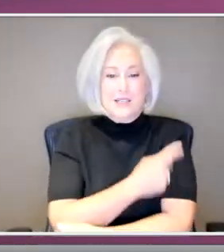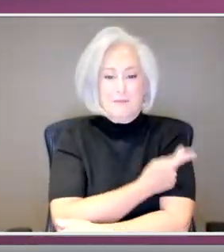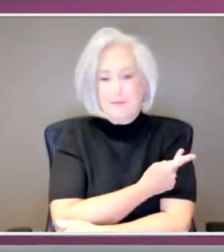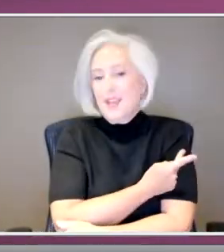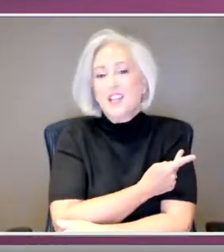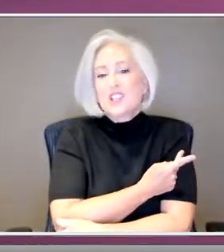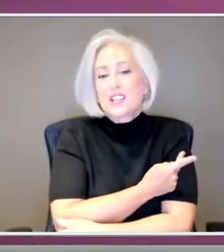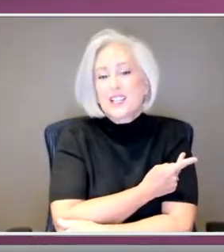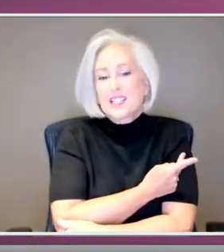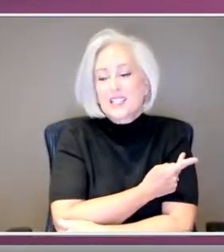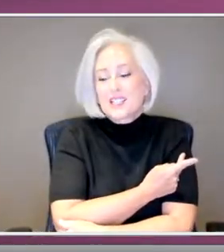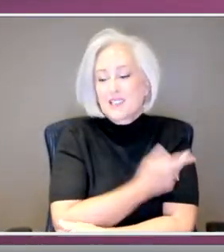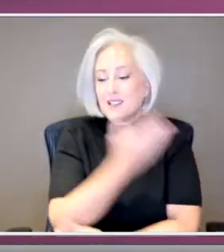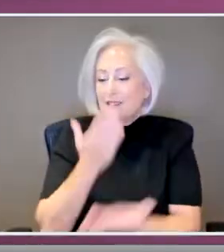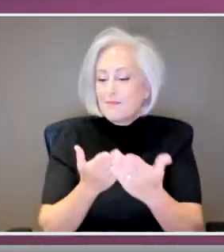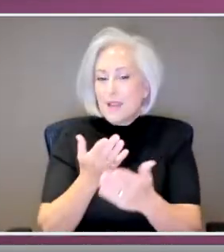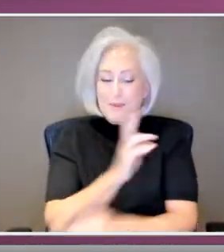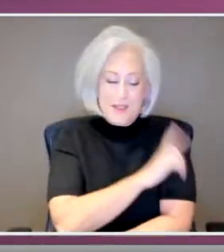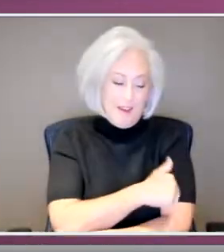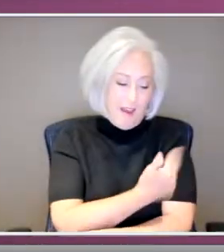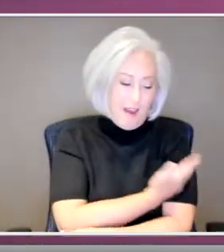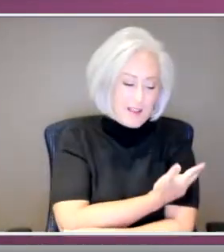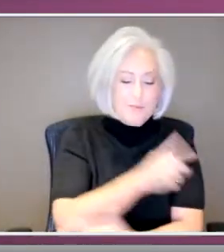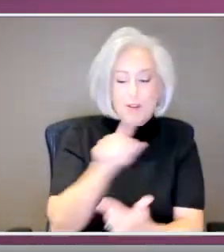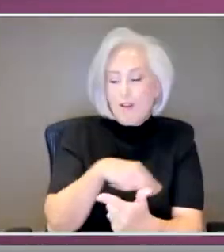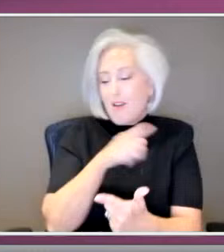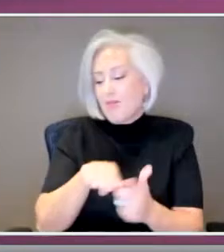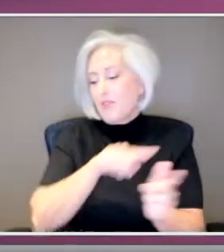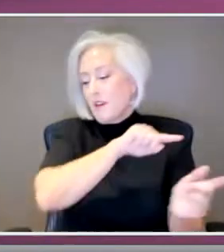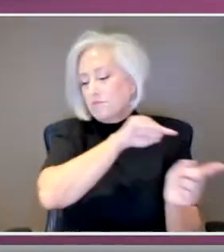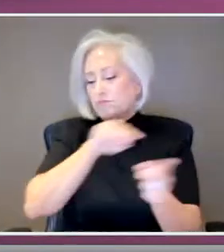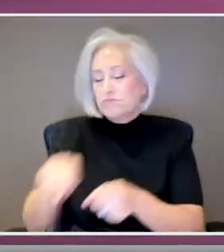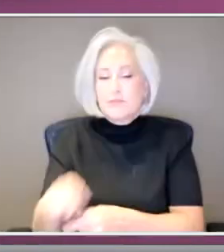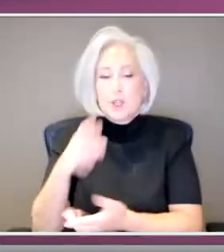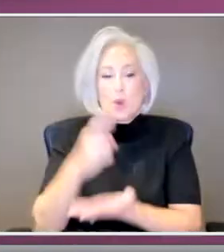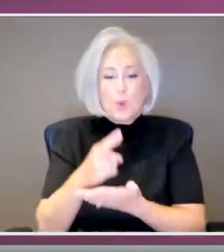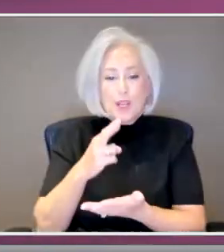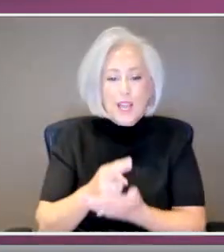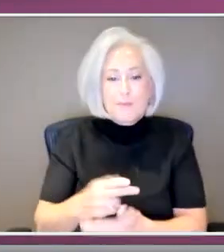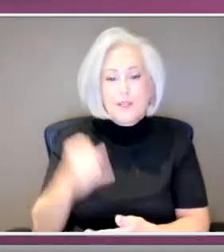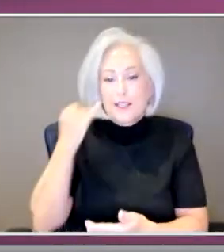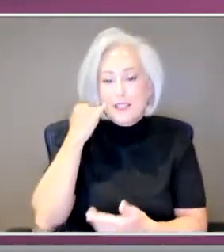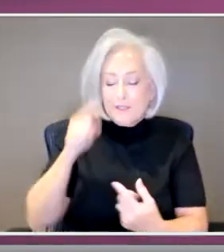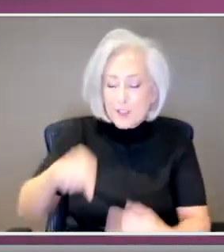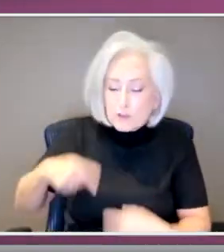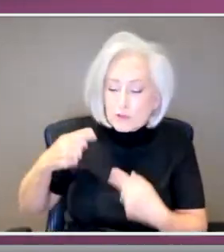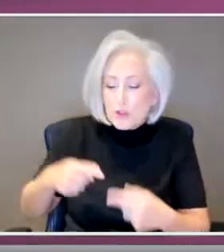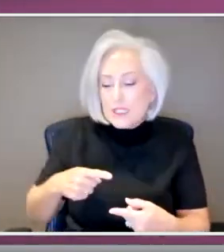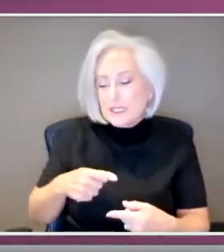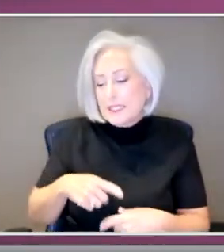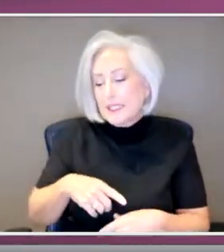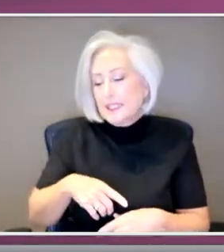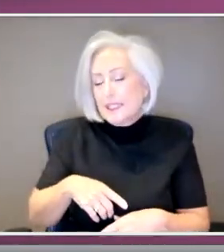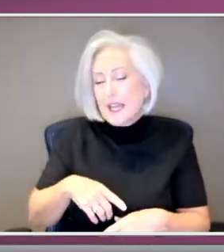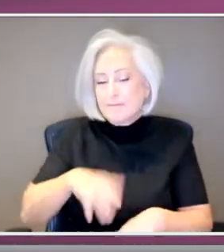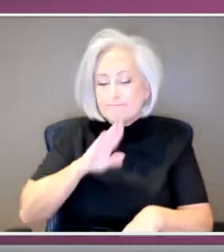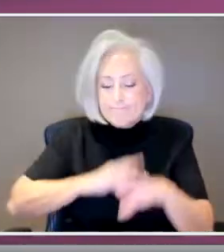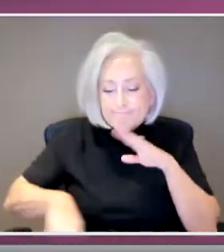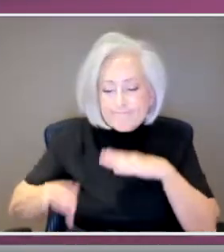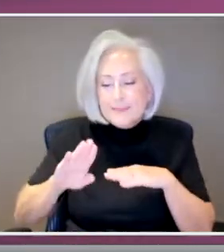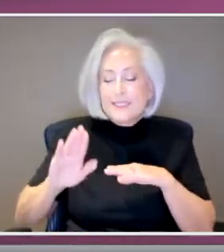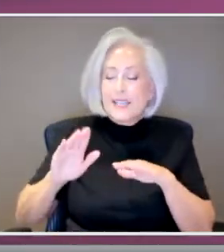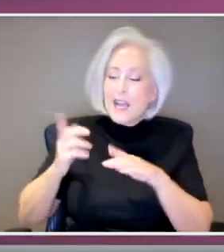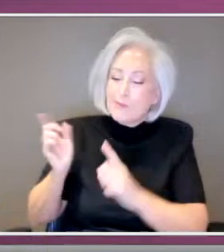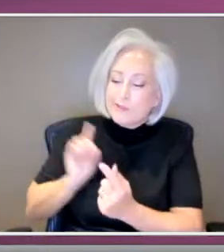in the hospital and then they come to cardiac rehab, and if they're struggling or having a hard time, I can, you know, normally I'll go and share my story and be